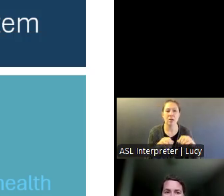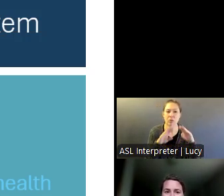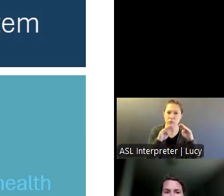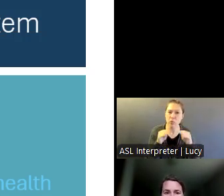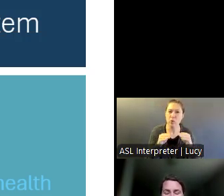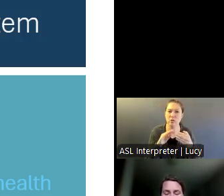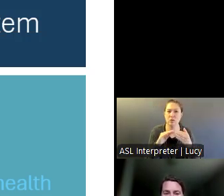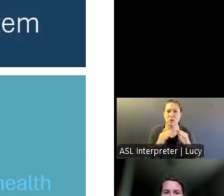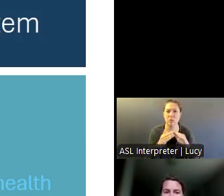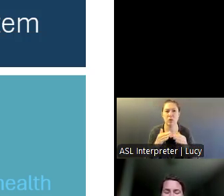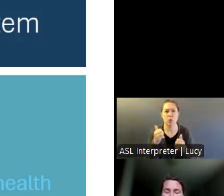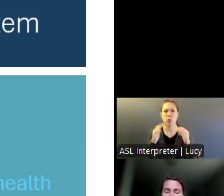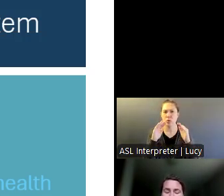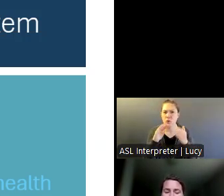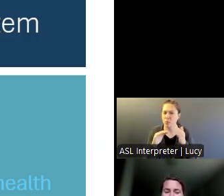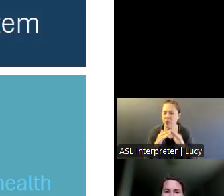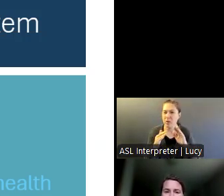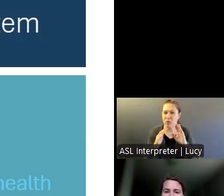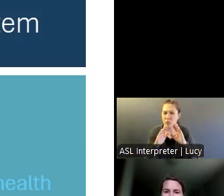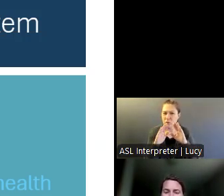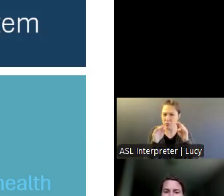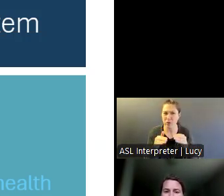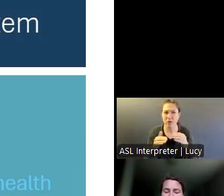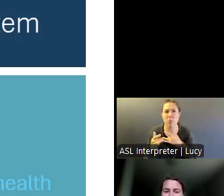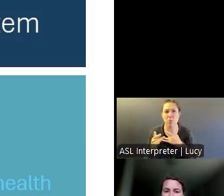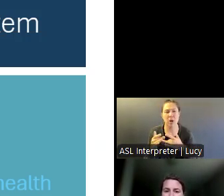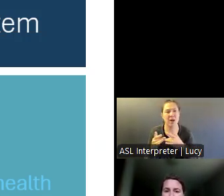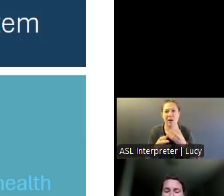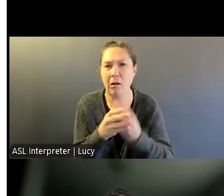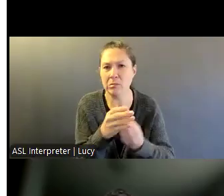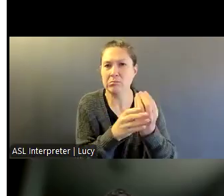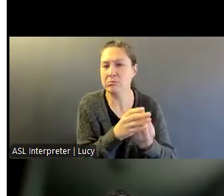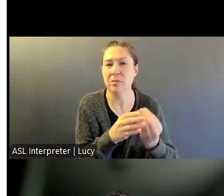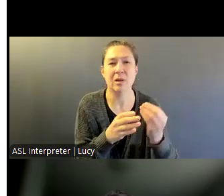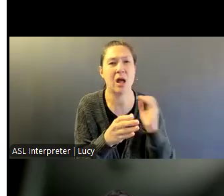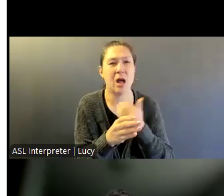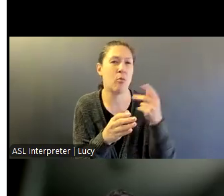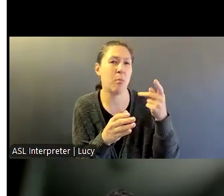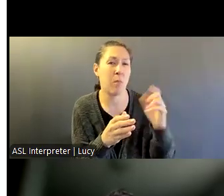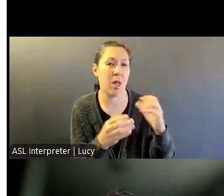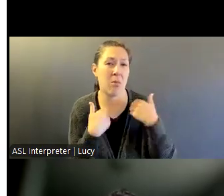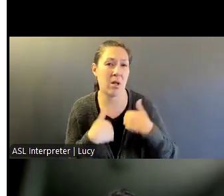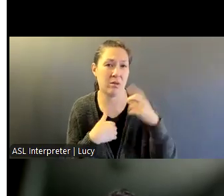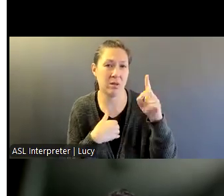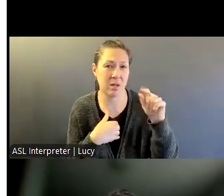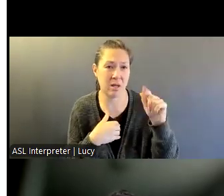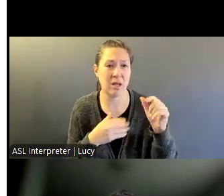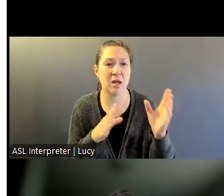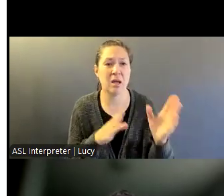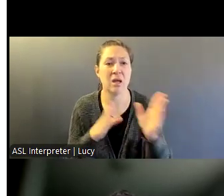are often underrepresented in public health data. And we're focused on